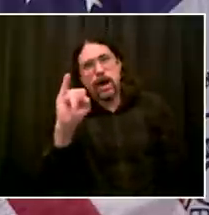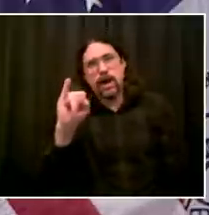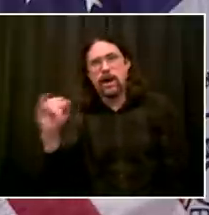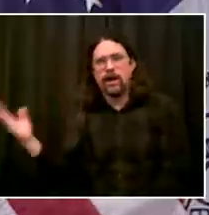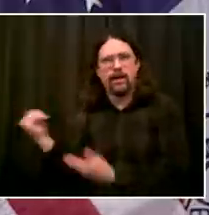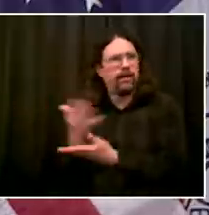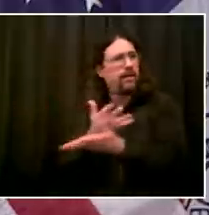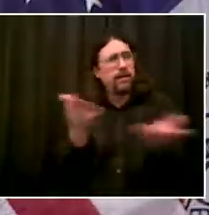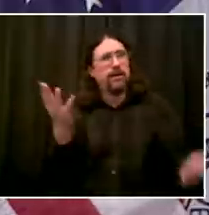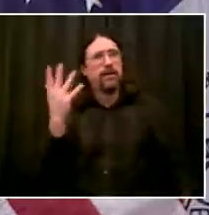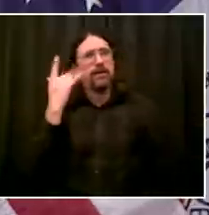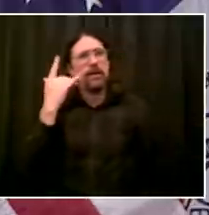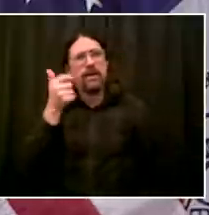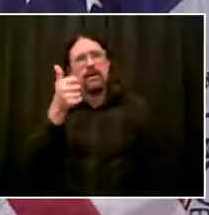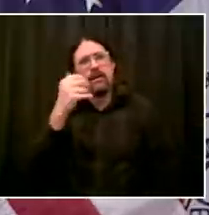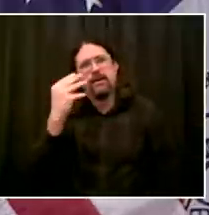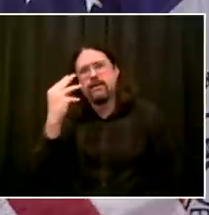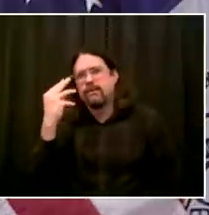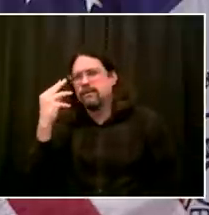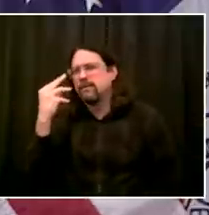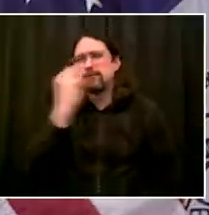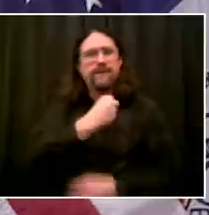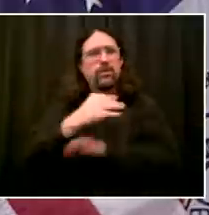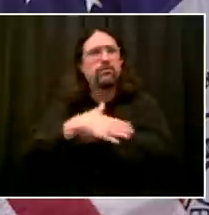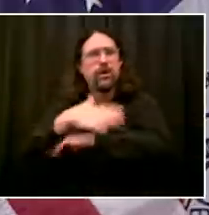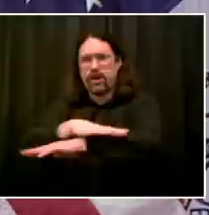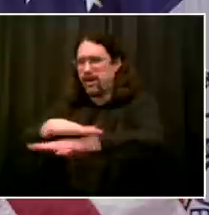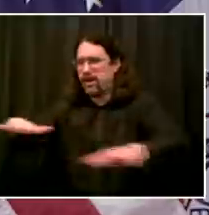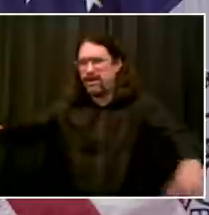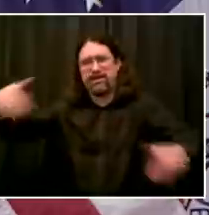God bless the other beaches, but far and away, Coney Island.